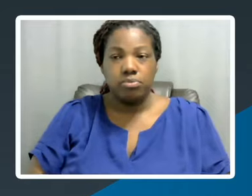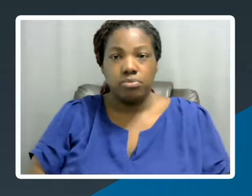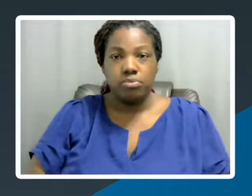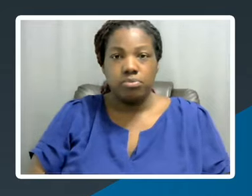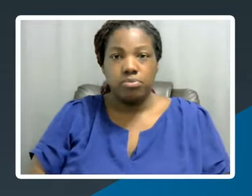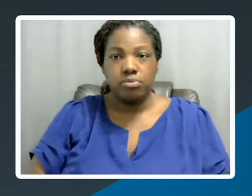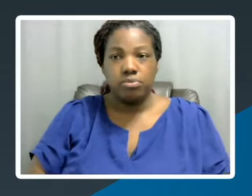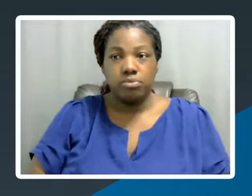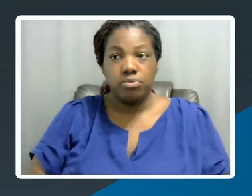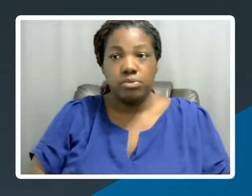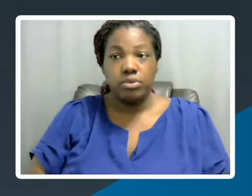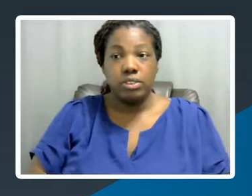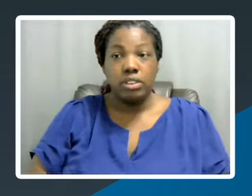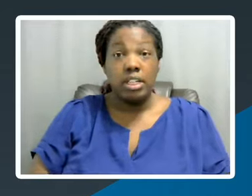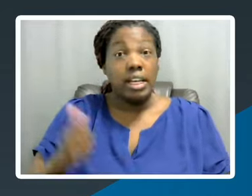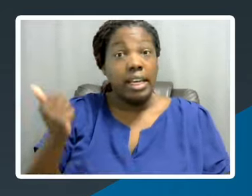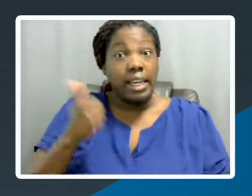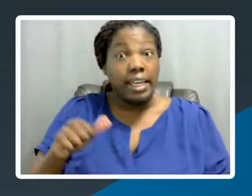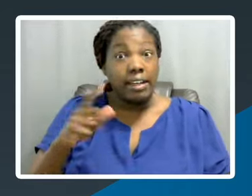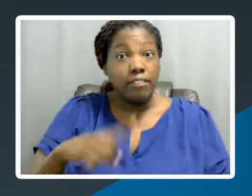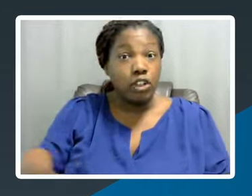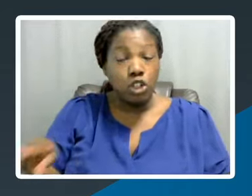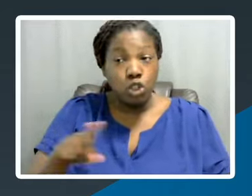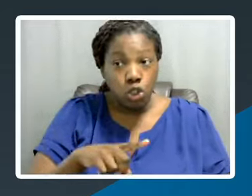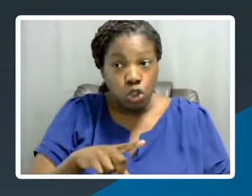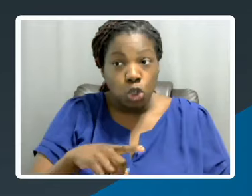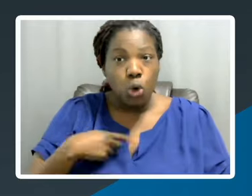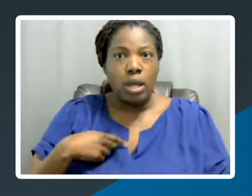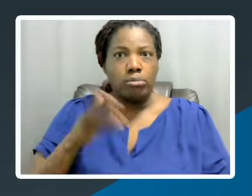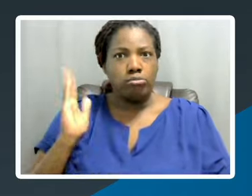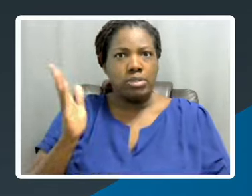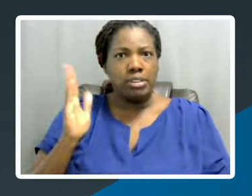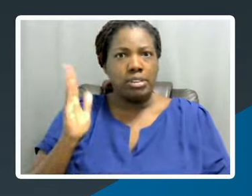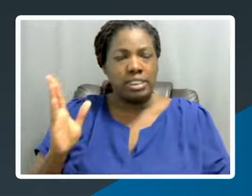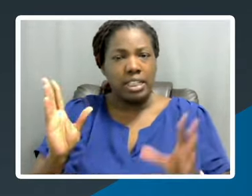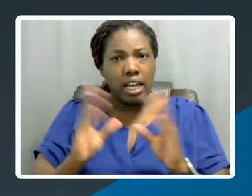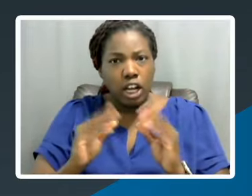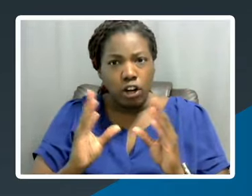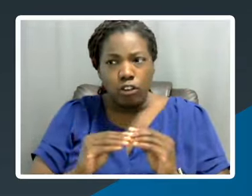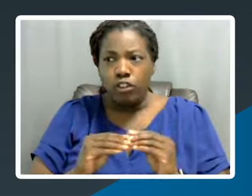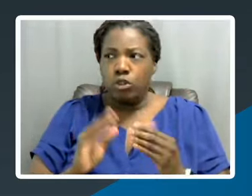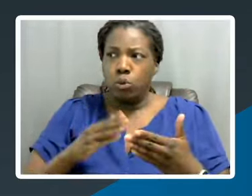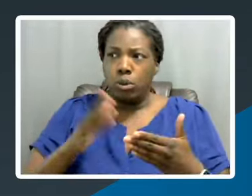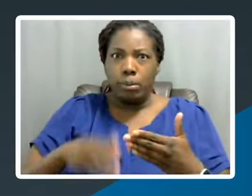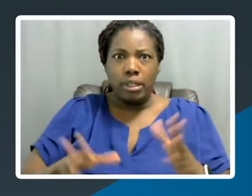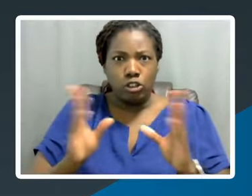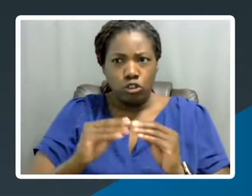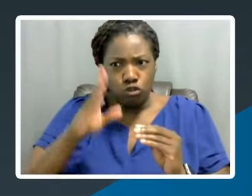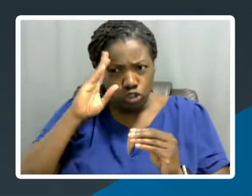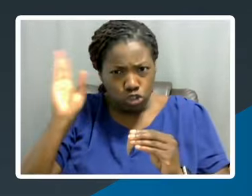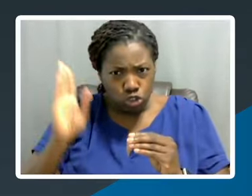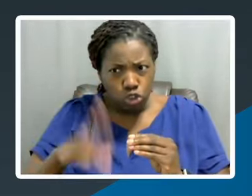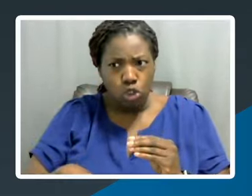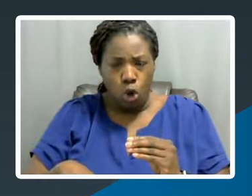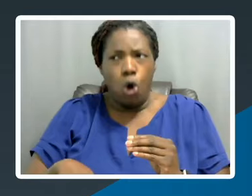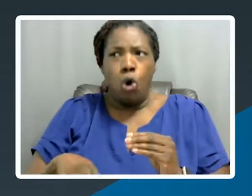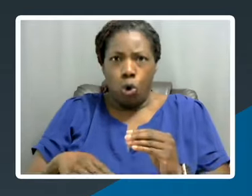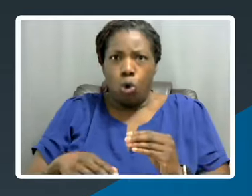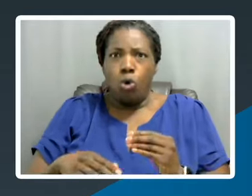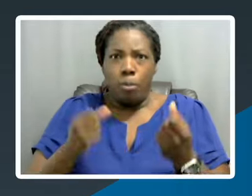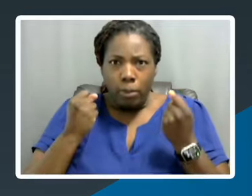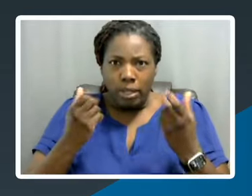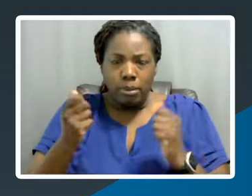Any of you who have presented a conference or done a conference know that it takes a small village in order to make